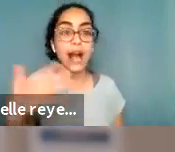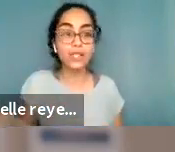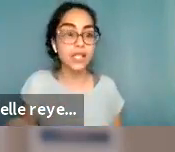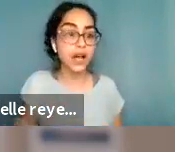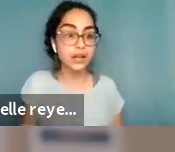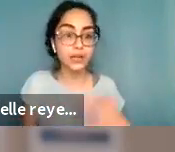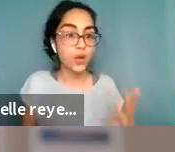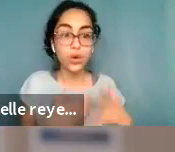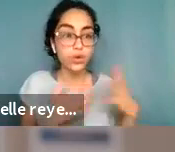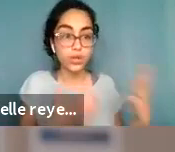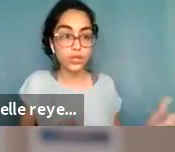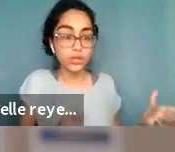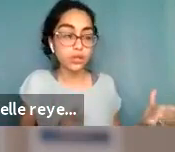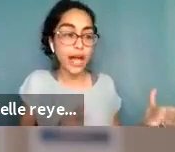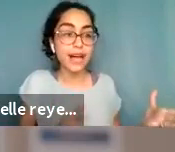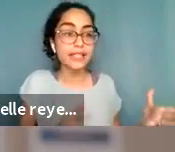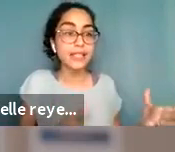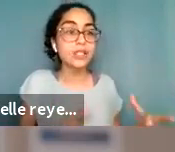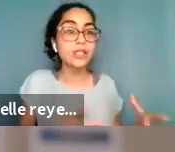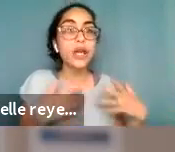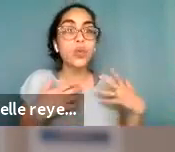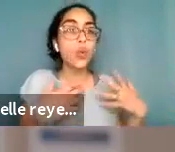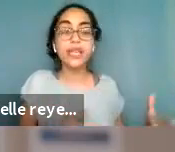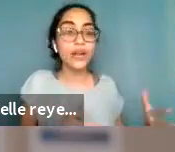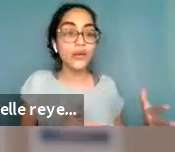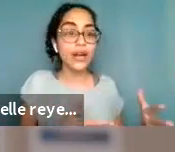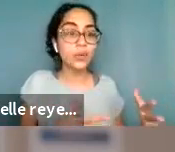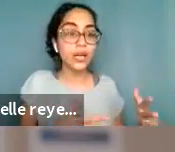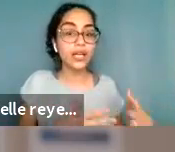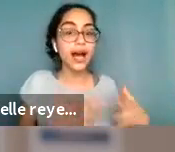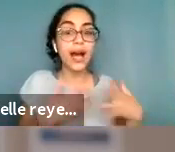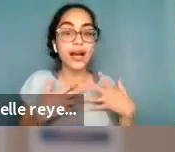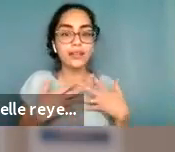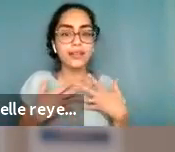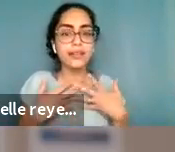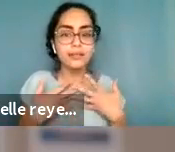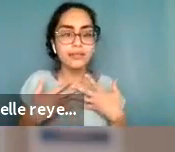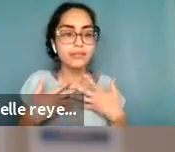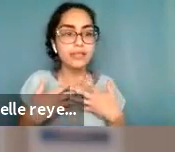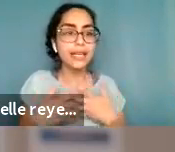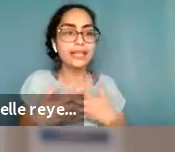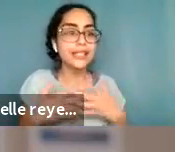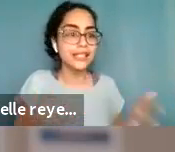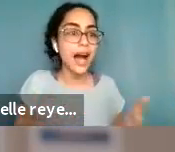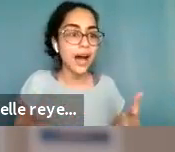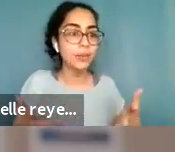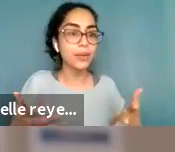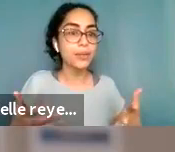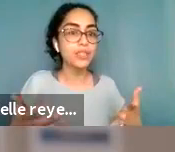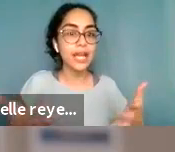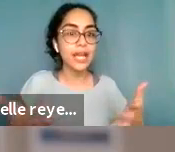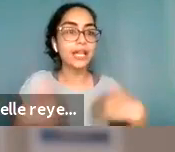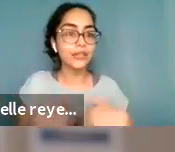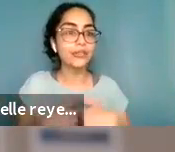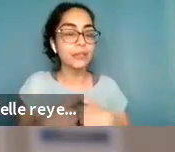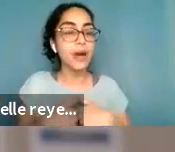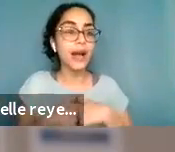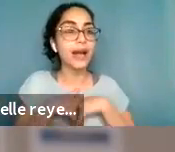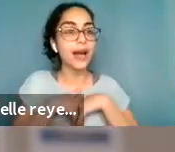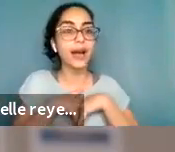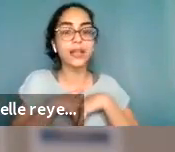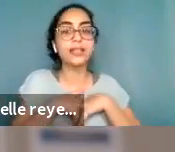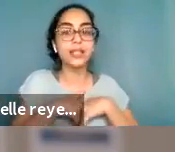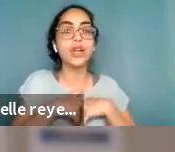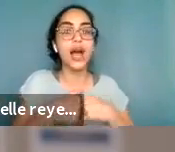even outside of the classes. Once I graduated, I didn't stop taking in the